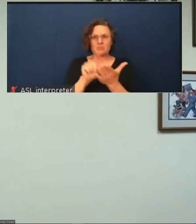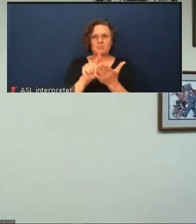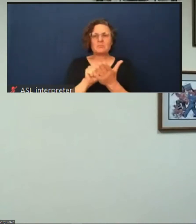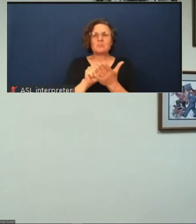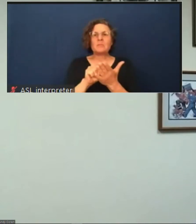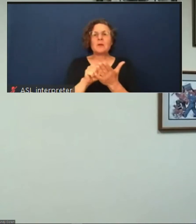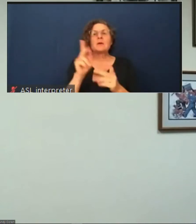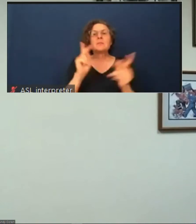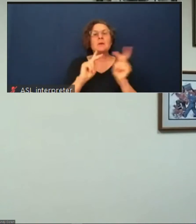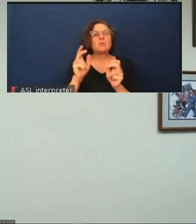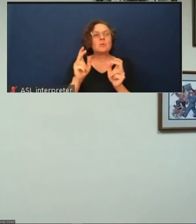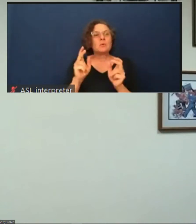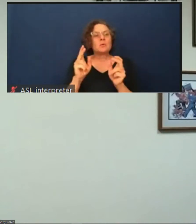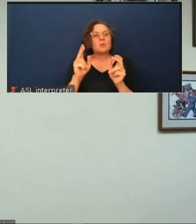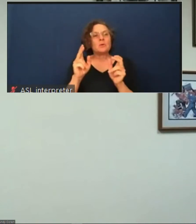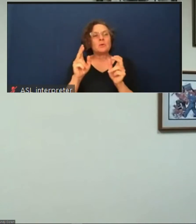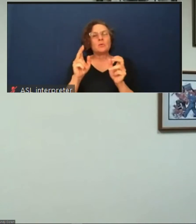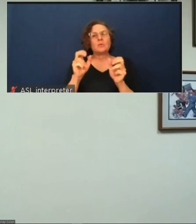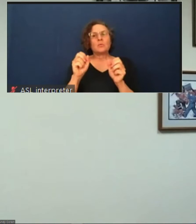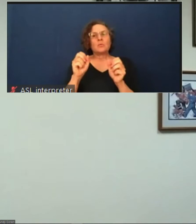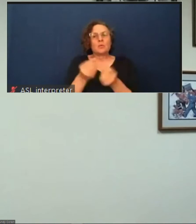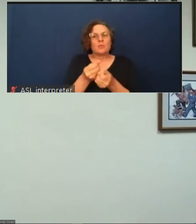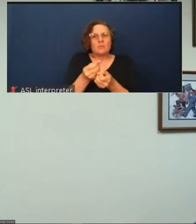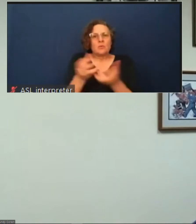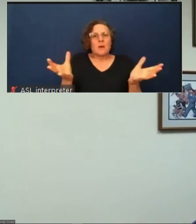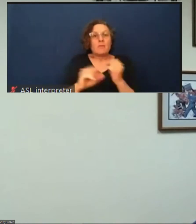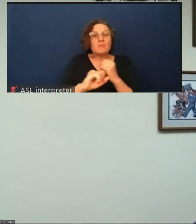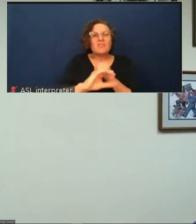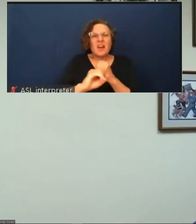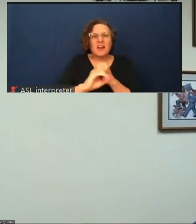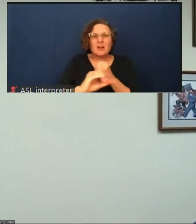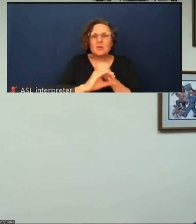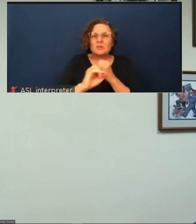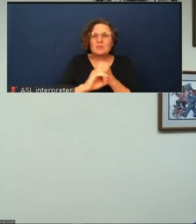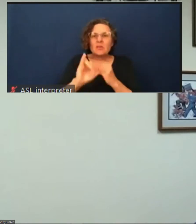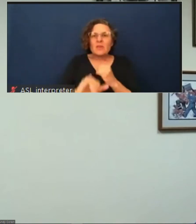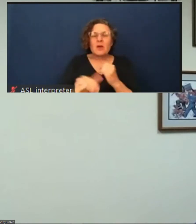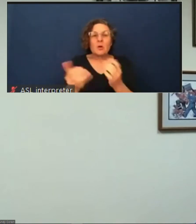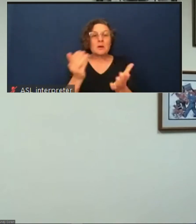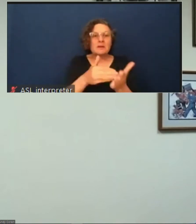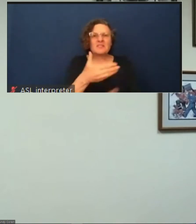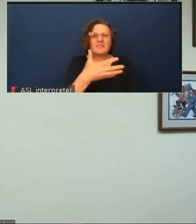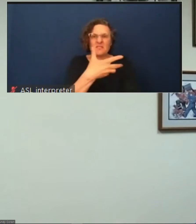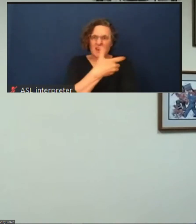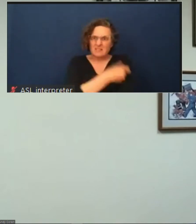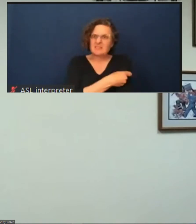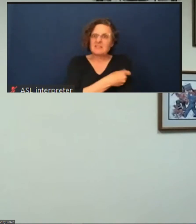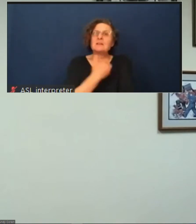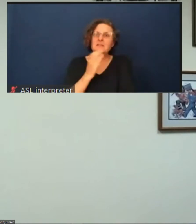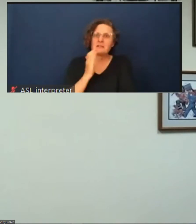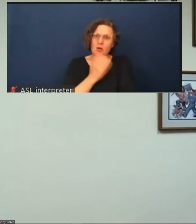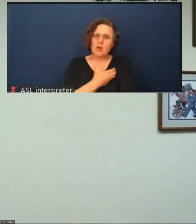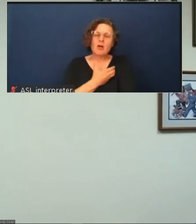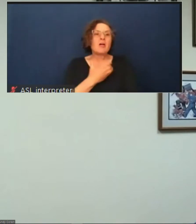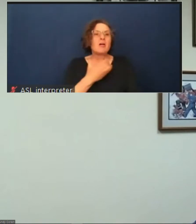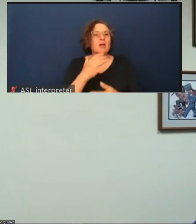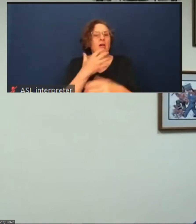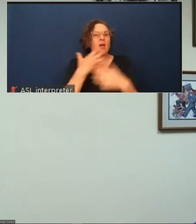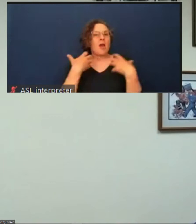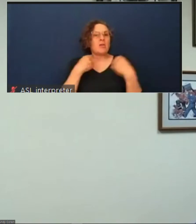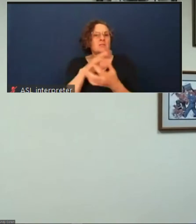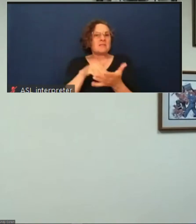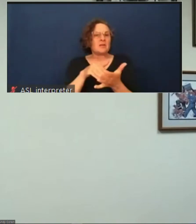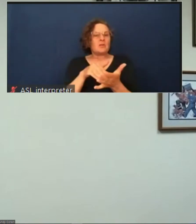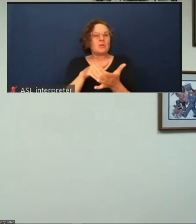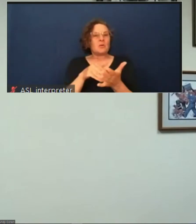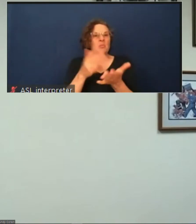on cars in one of our clinics' parking lots. And what we're doing now is sending it off